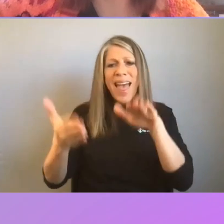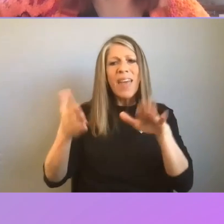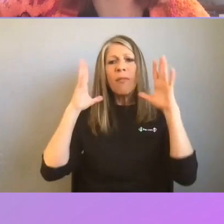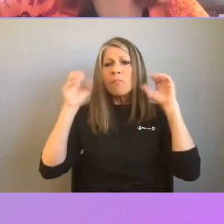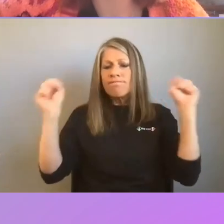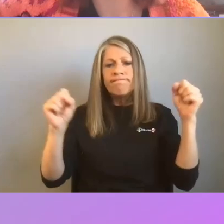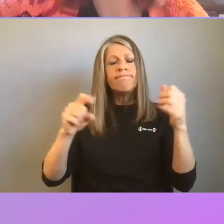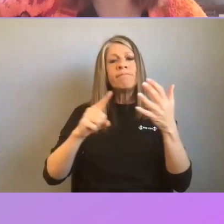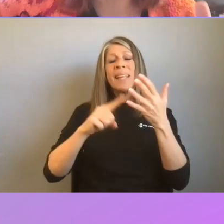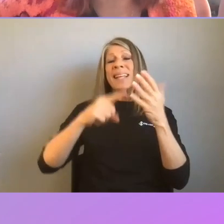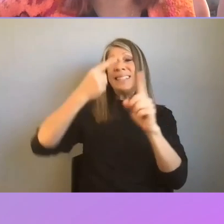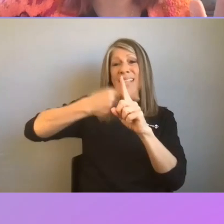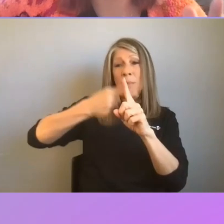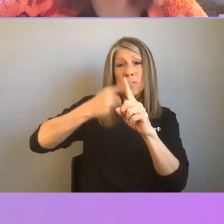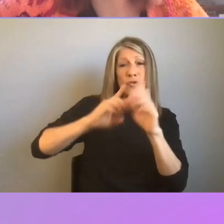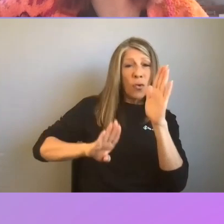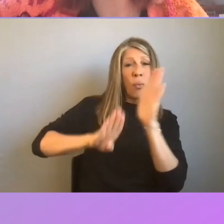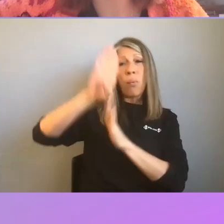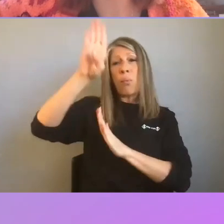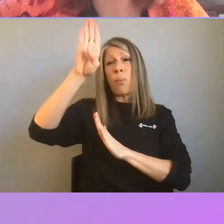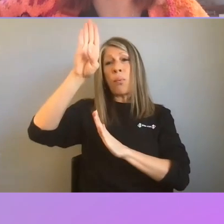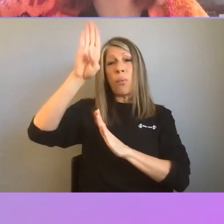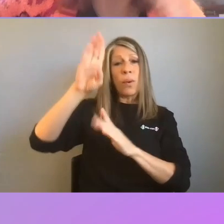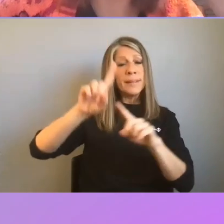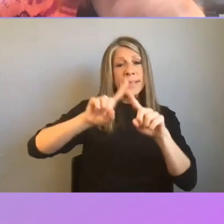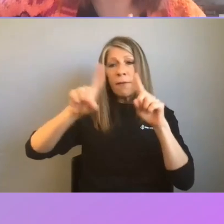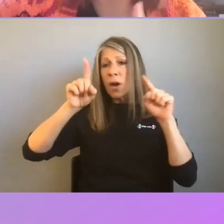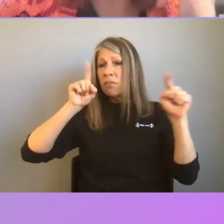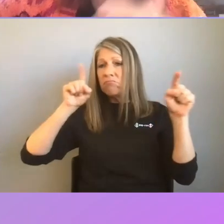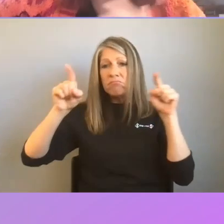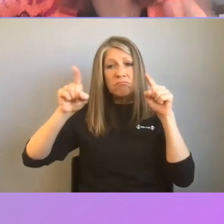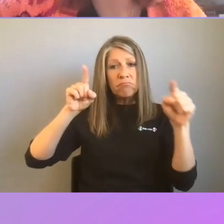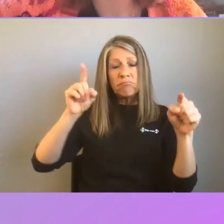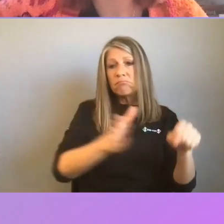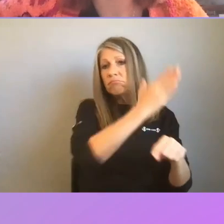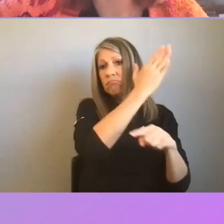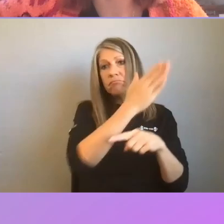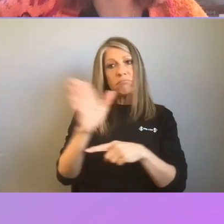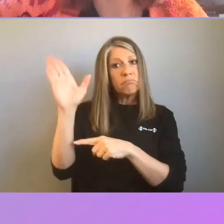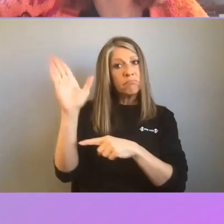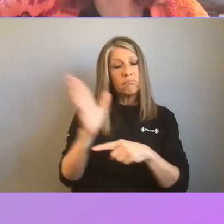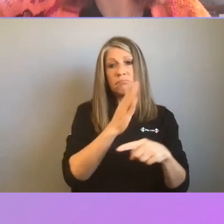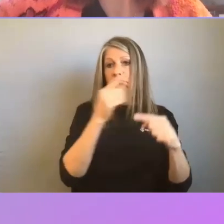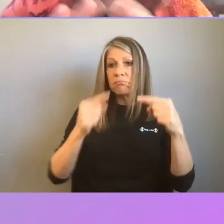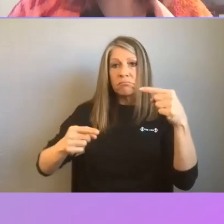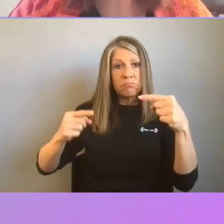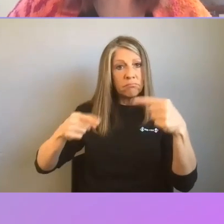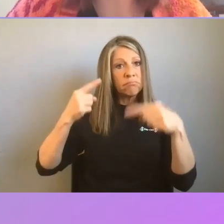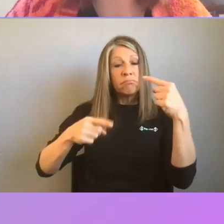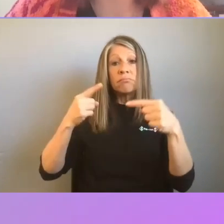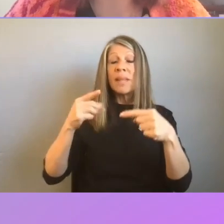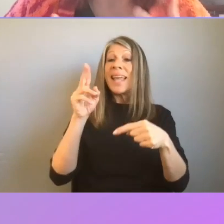record temperatures and swings from one side of the scale to the other. And